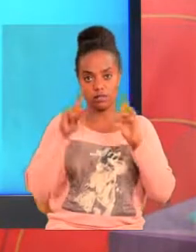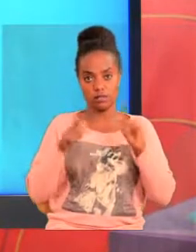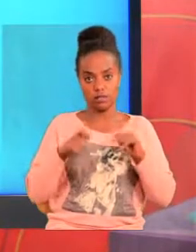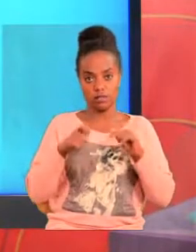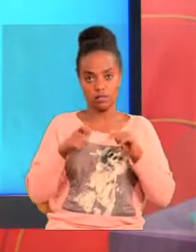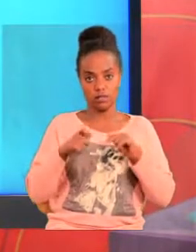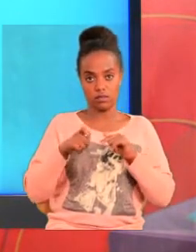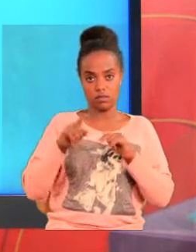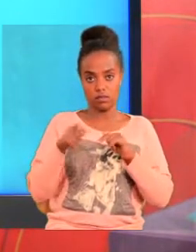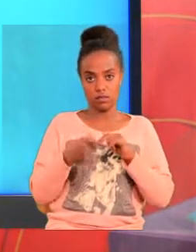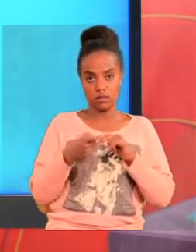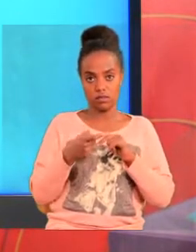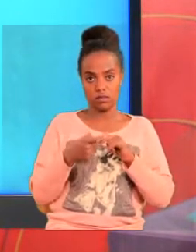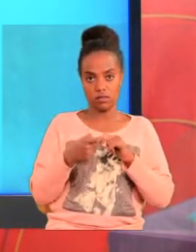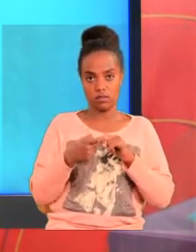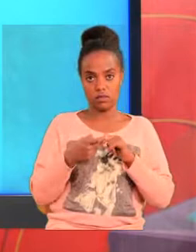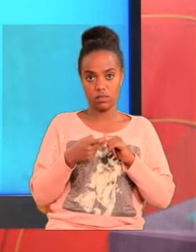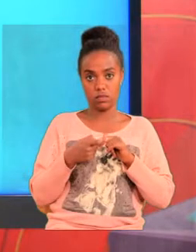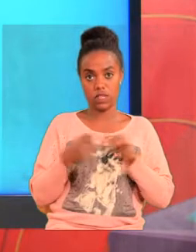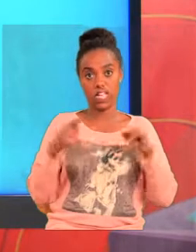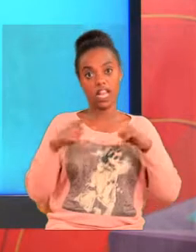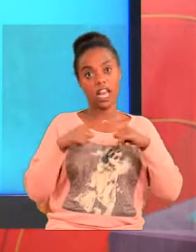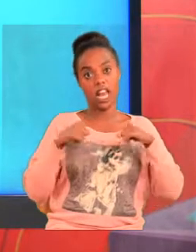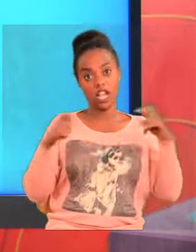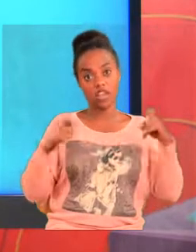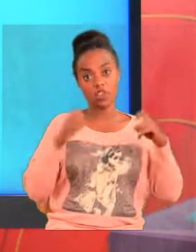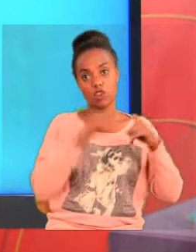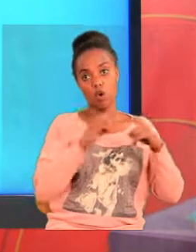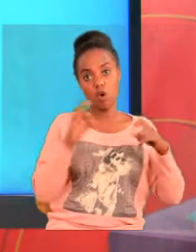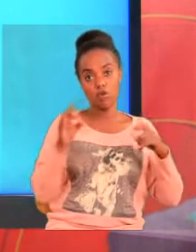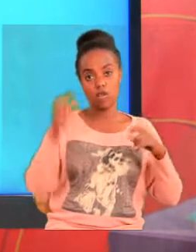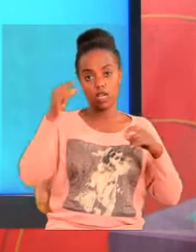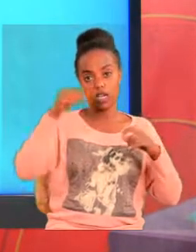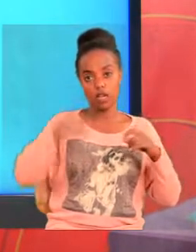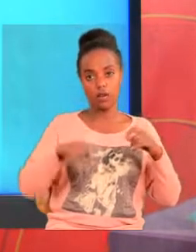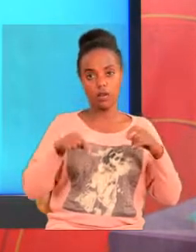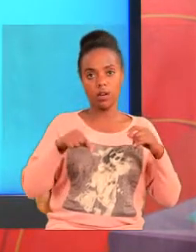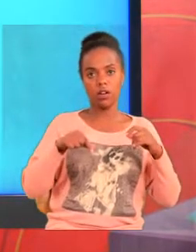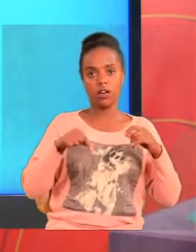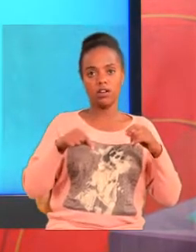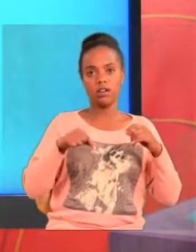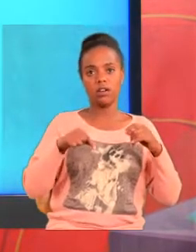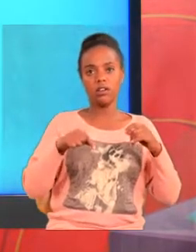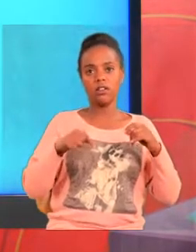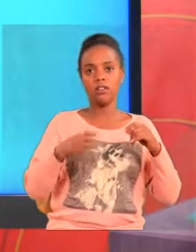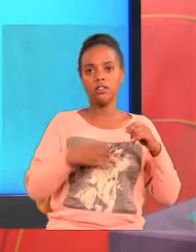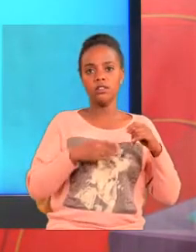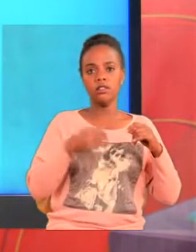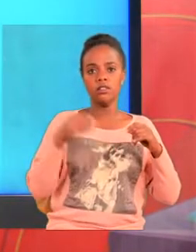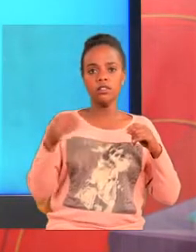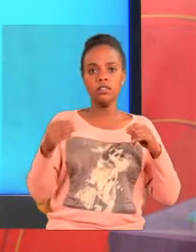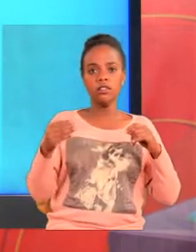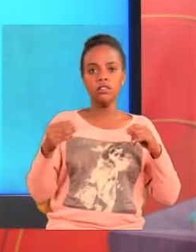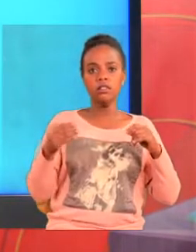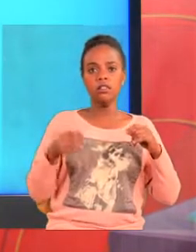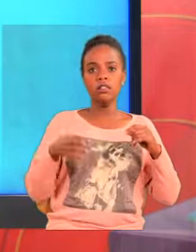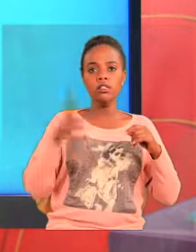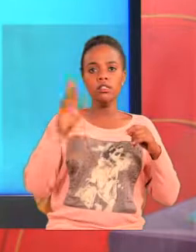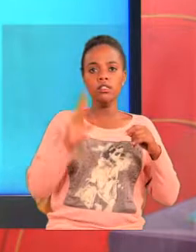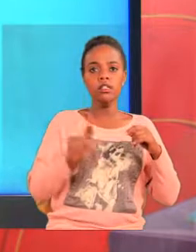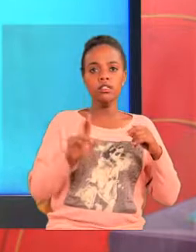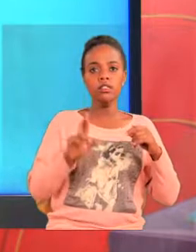Let me write this one in this form. Negation of Q and R.